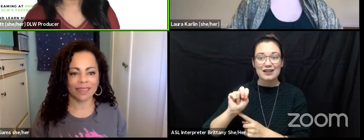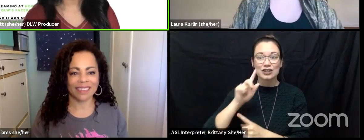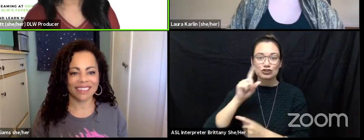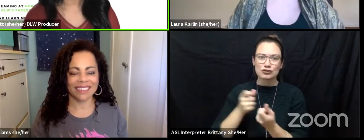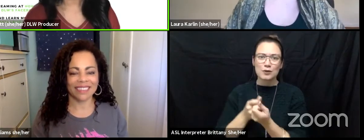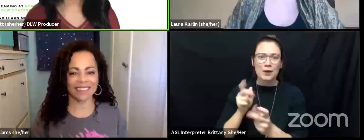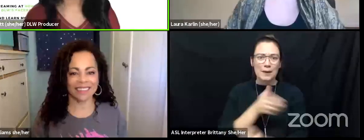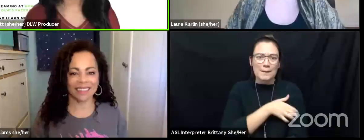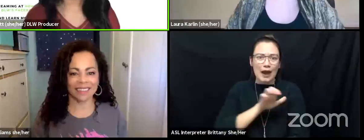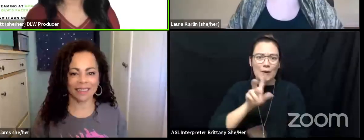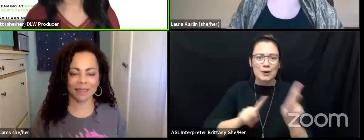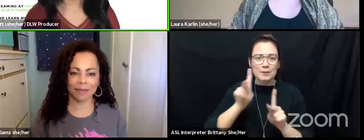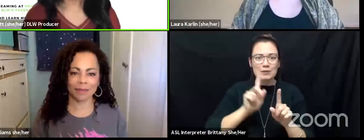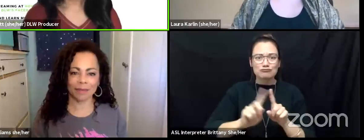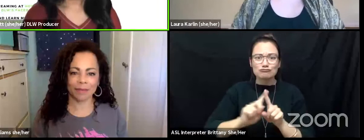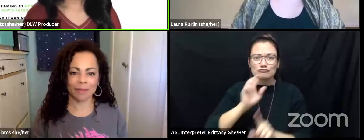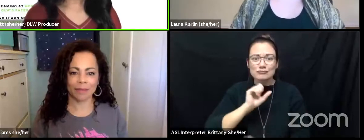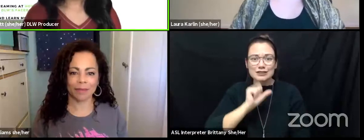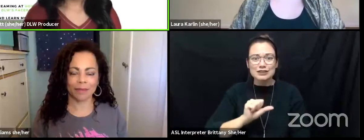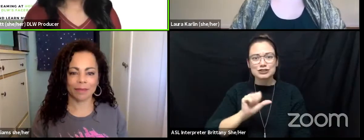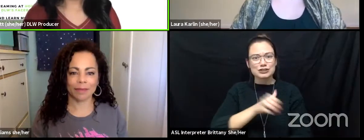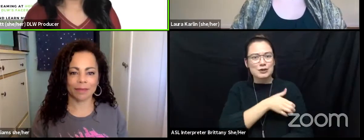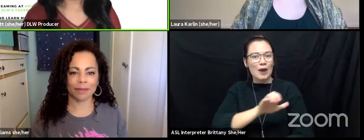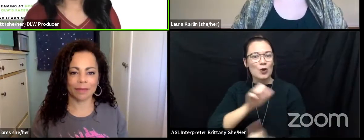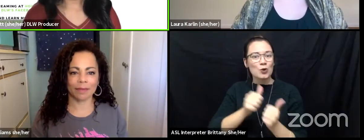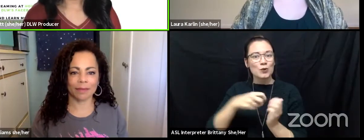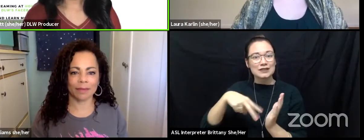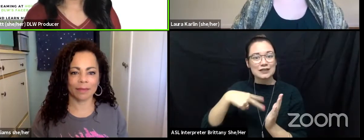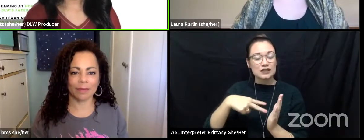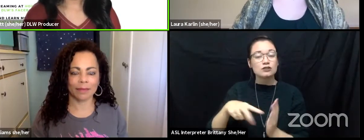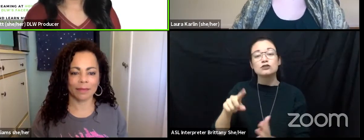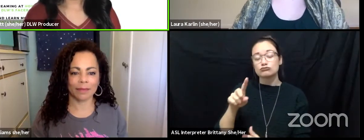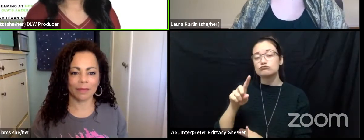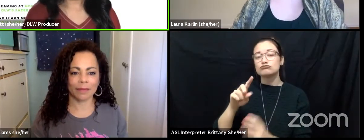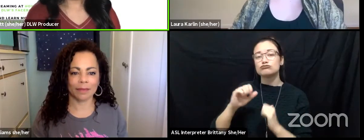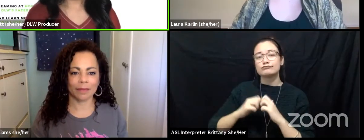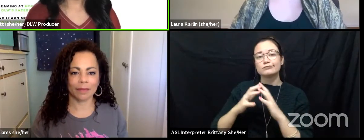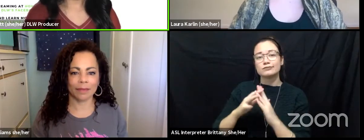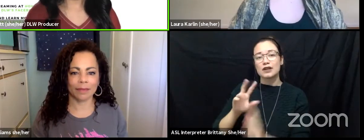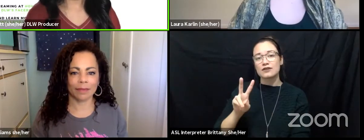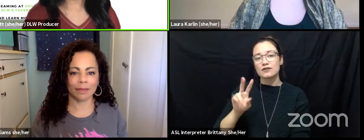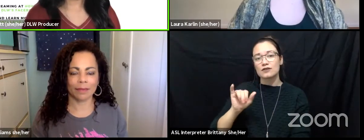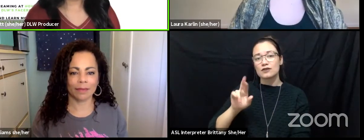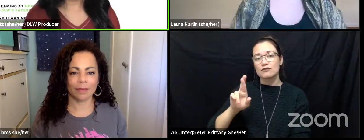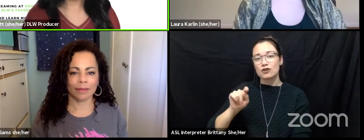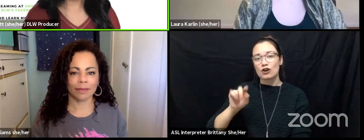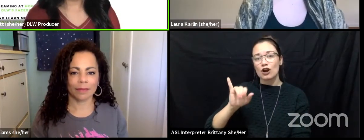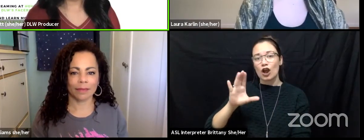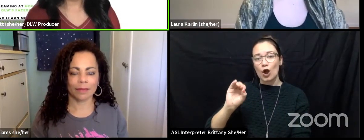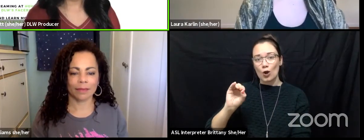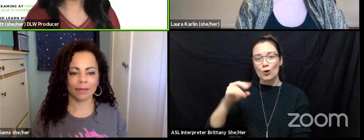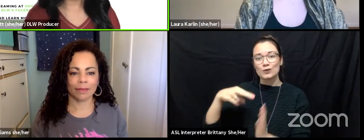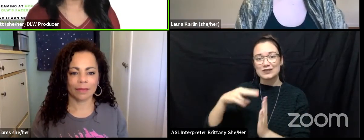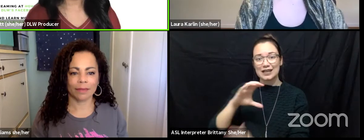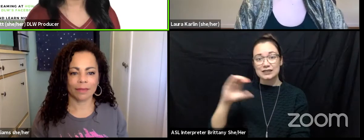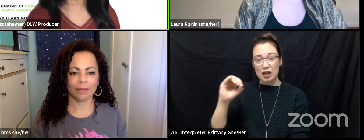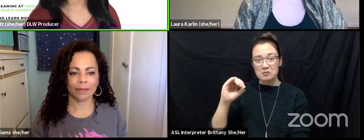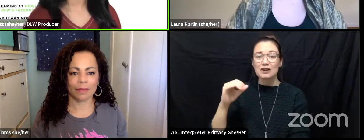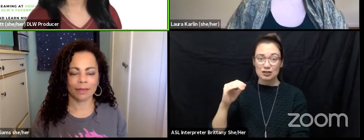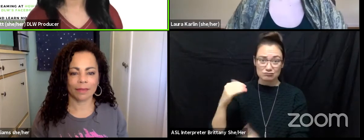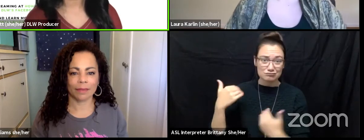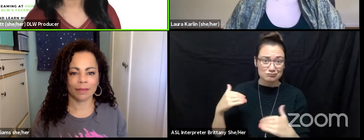ages and abilities through dance. She founded Invertigo Dance Theater in 2007. She has created over 40 works for the company and has